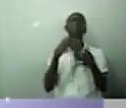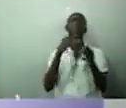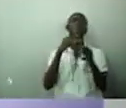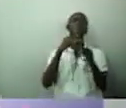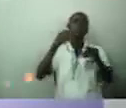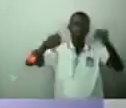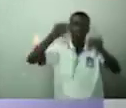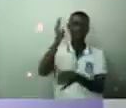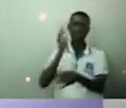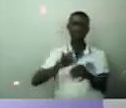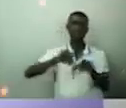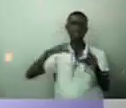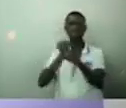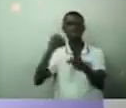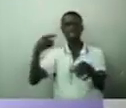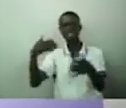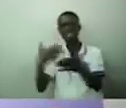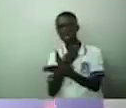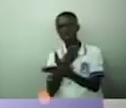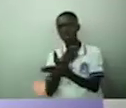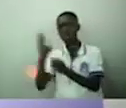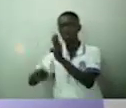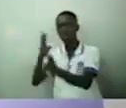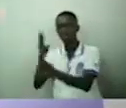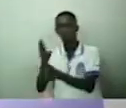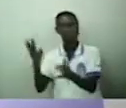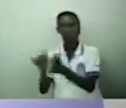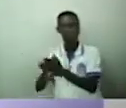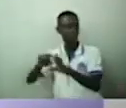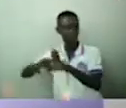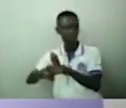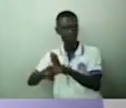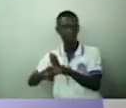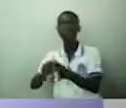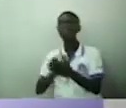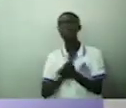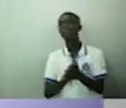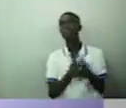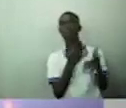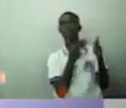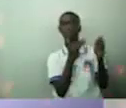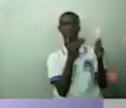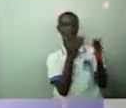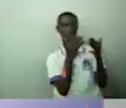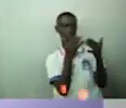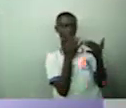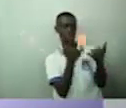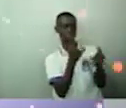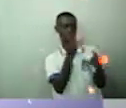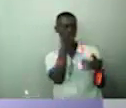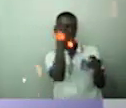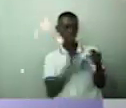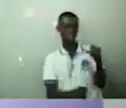a new beginning, a new order that starts. And so, as this is the last but one chapter in the